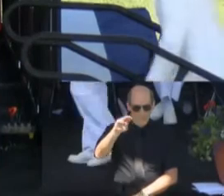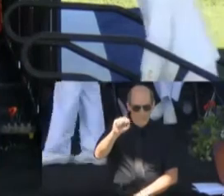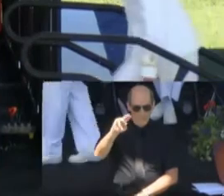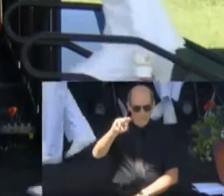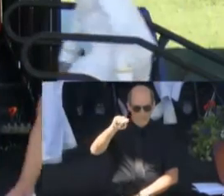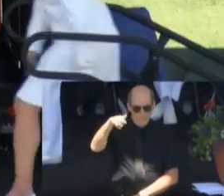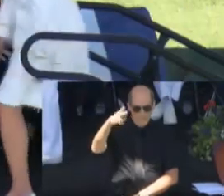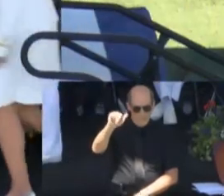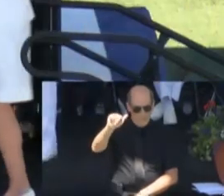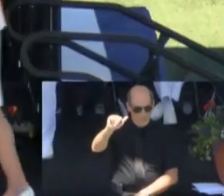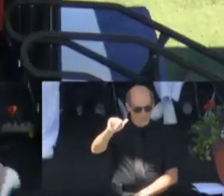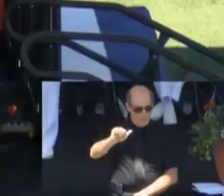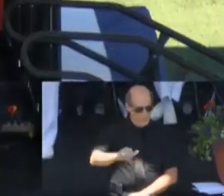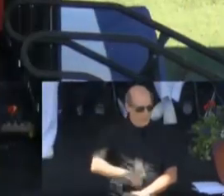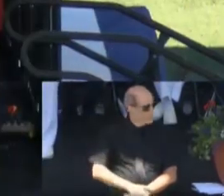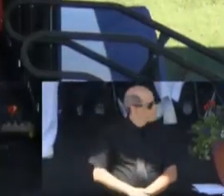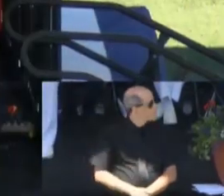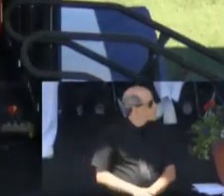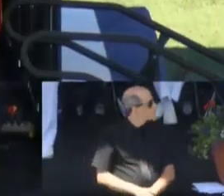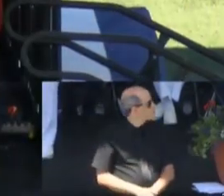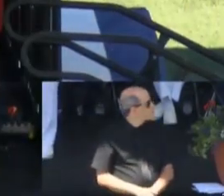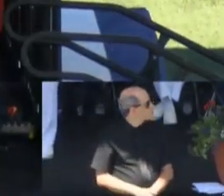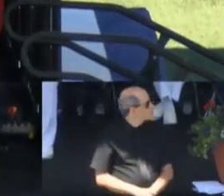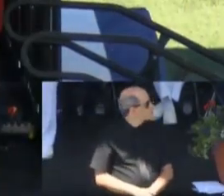Samantha Elizabeth Drake.